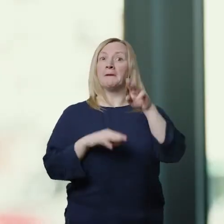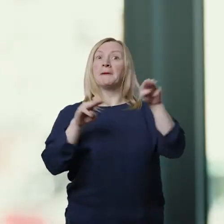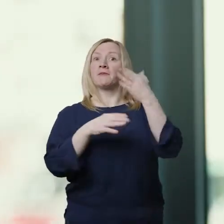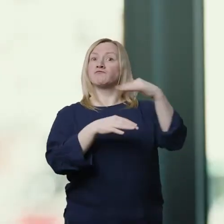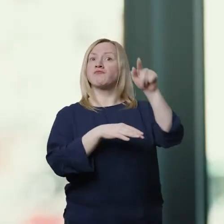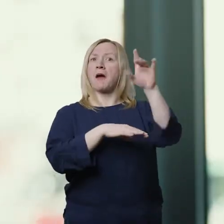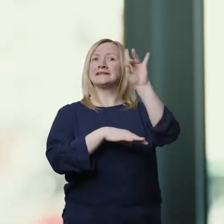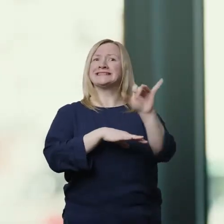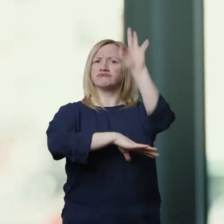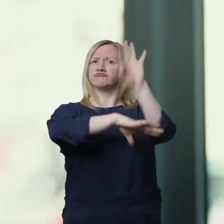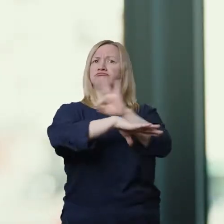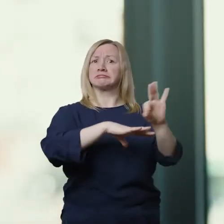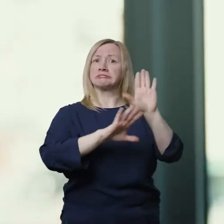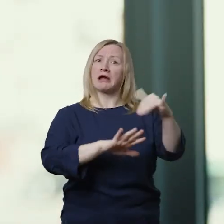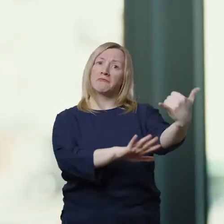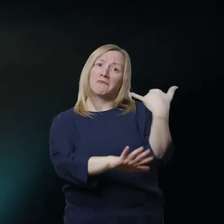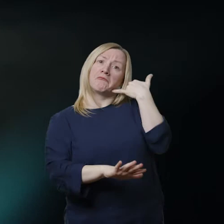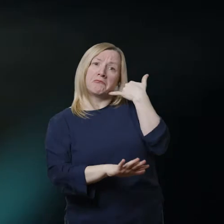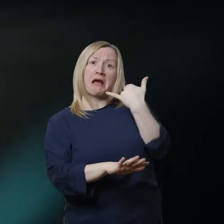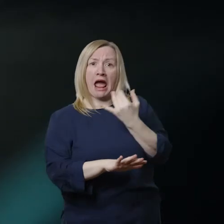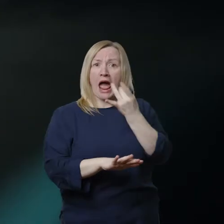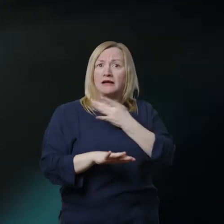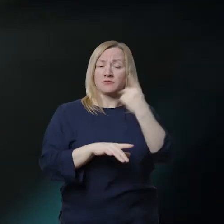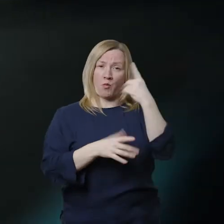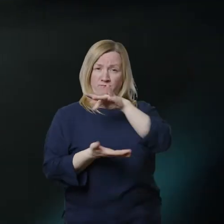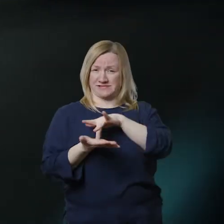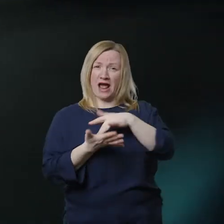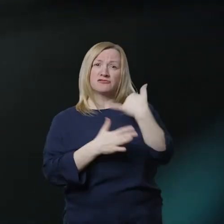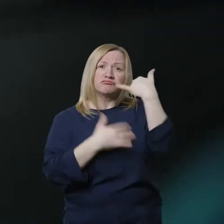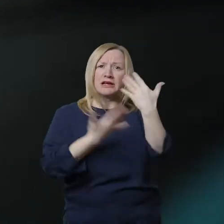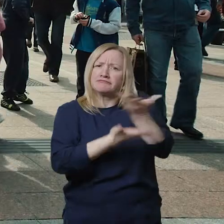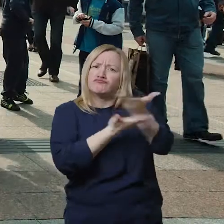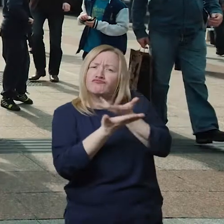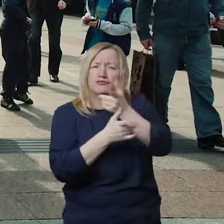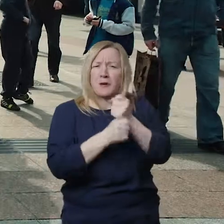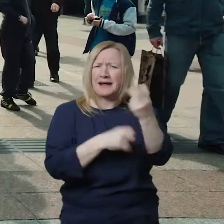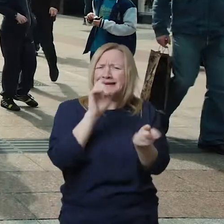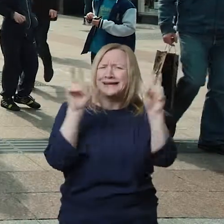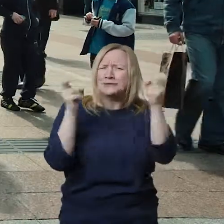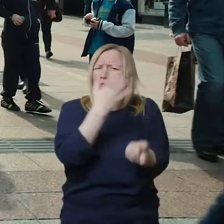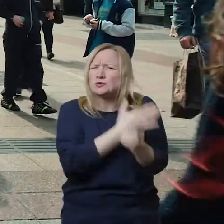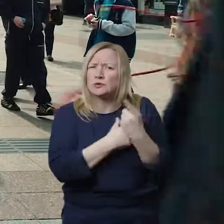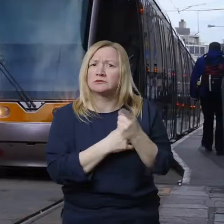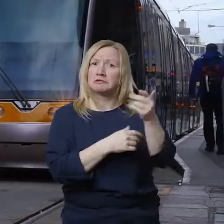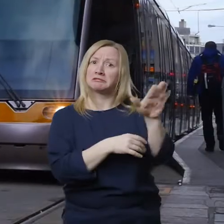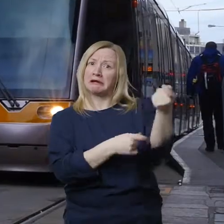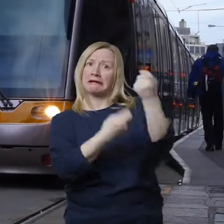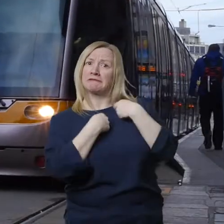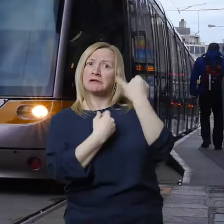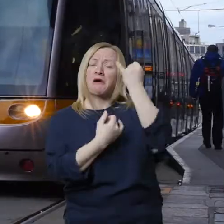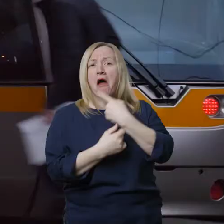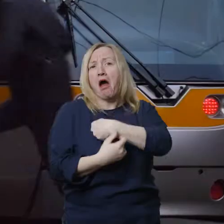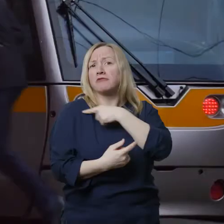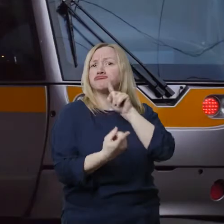in City Architects can pick up the phone to somebody in the centre and have a chat about an